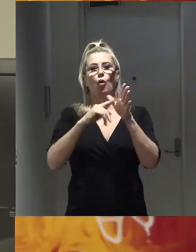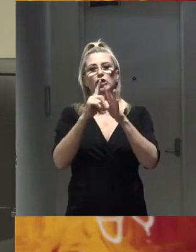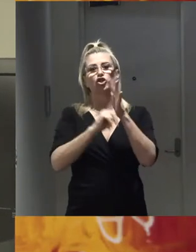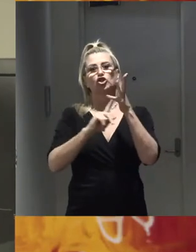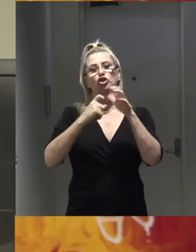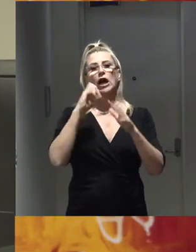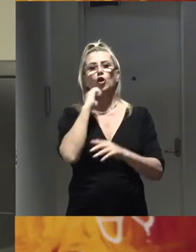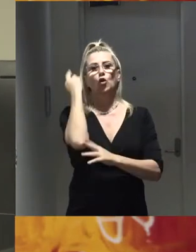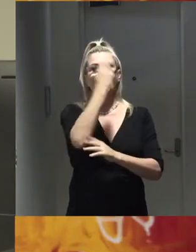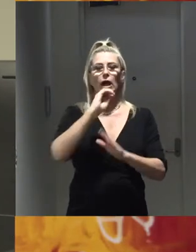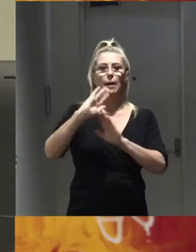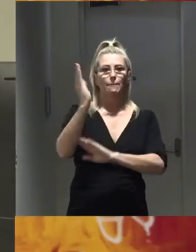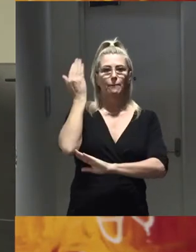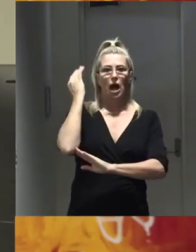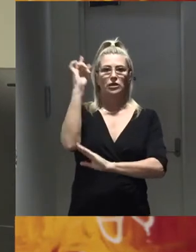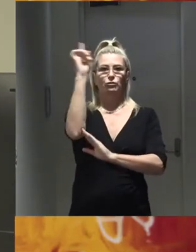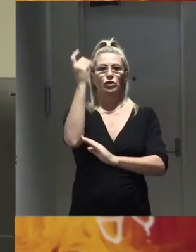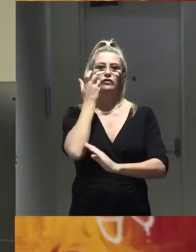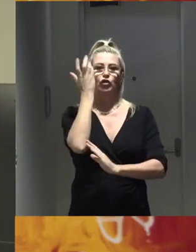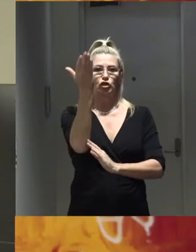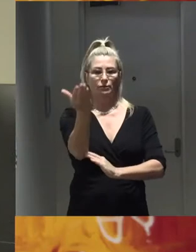past, present and emerging.